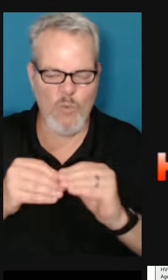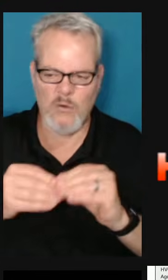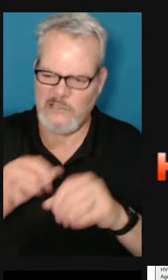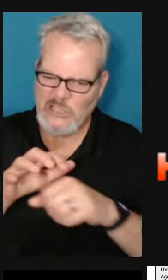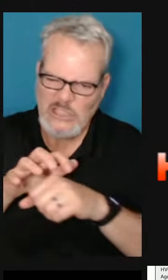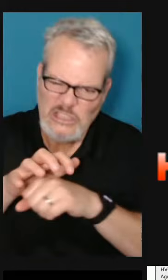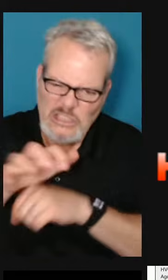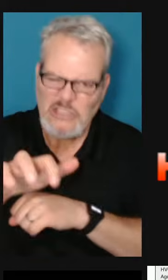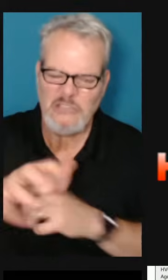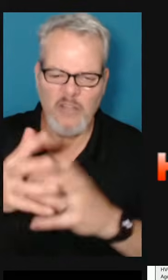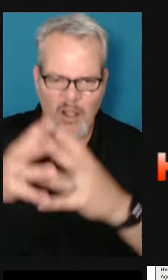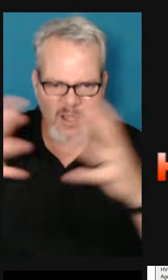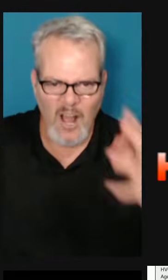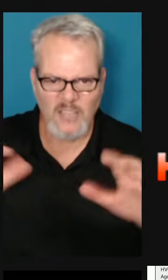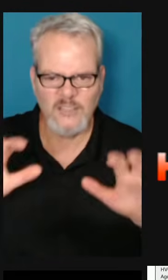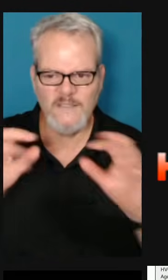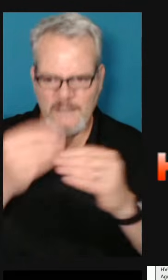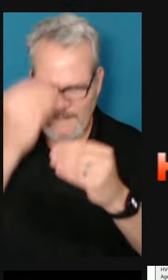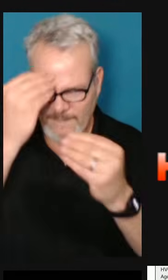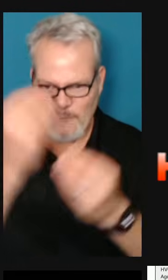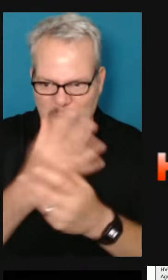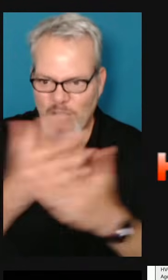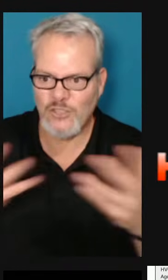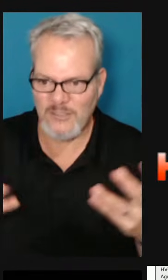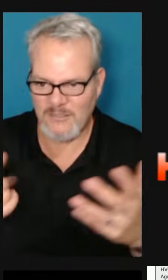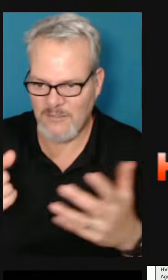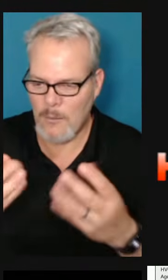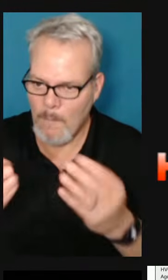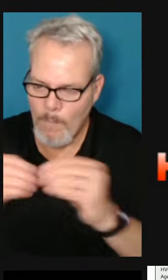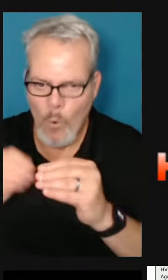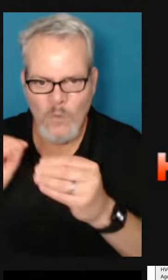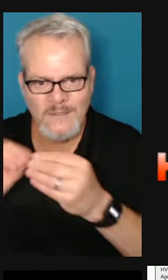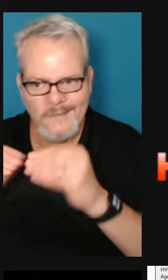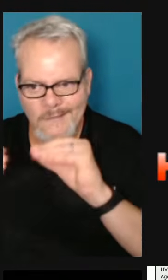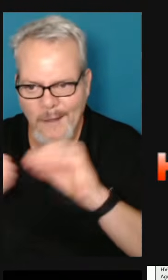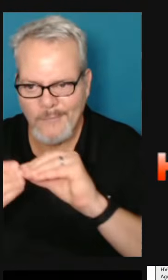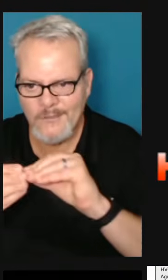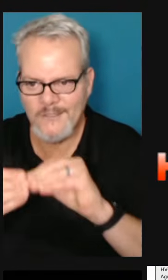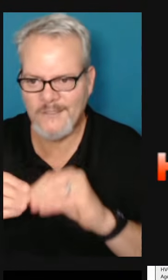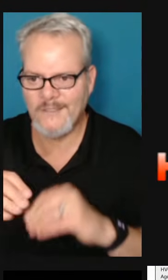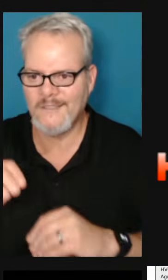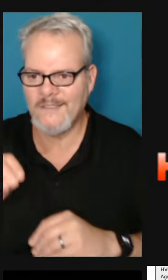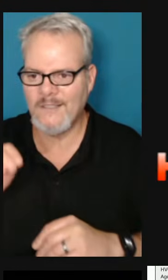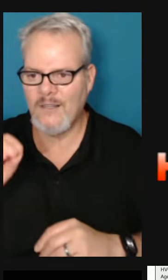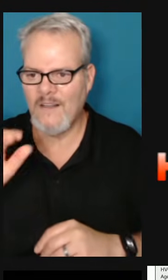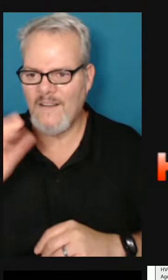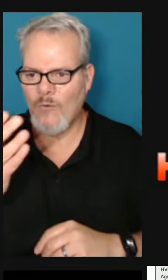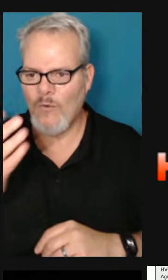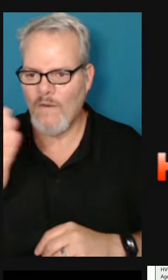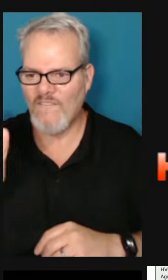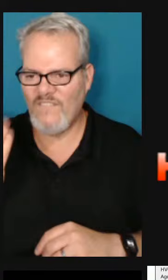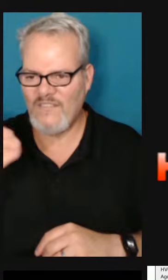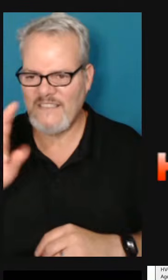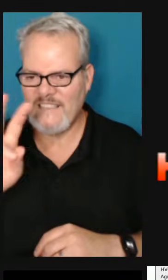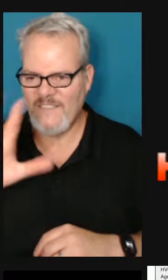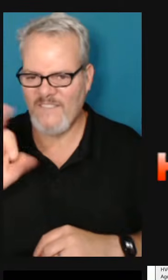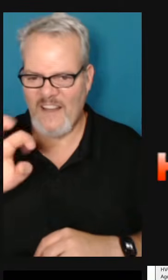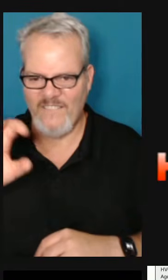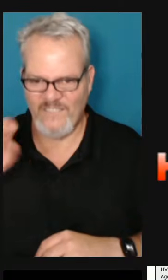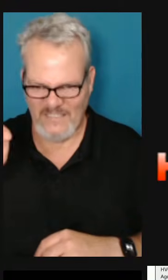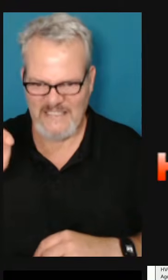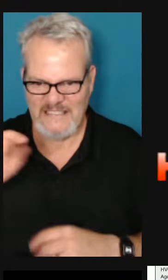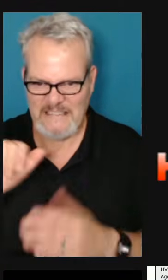final stats are 480 meters, 1575 feet, as maximum fountain heights.